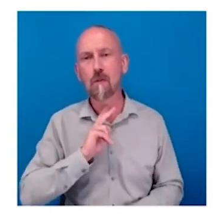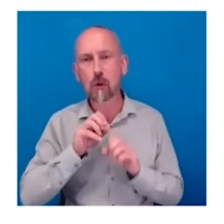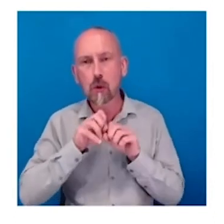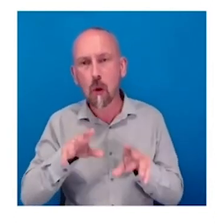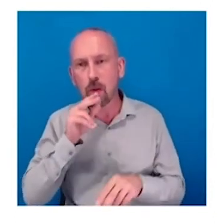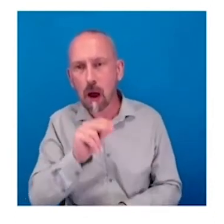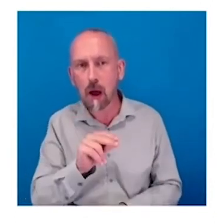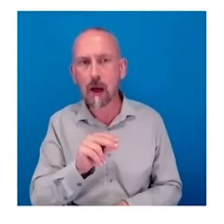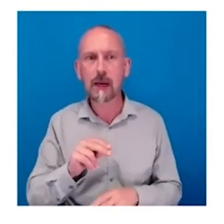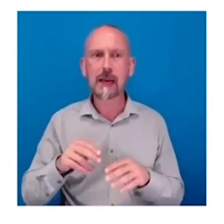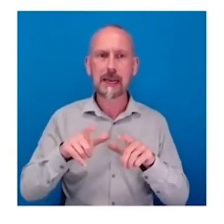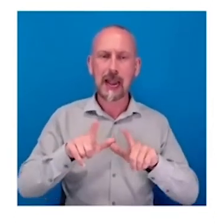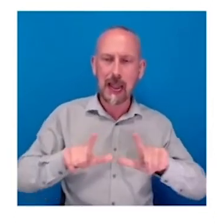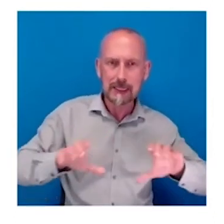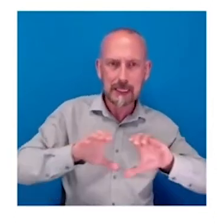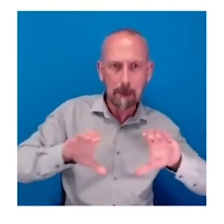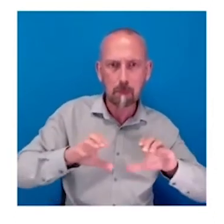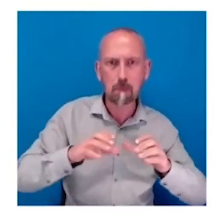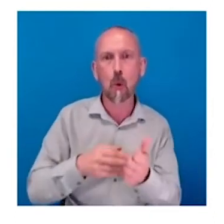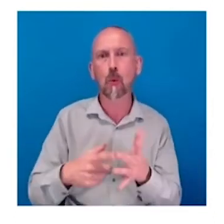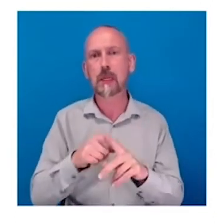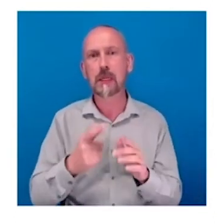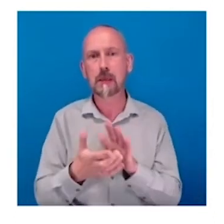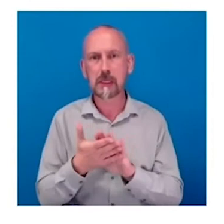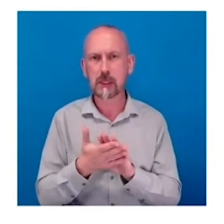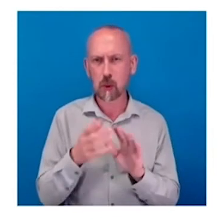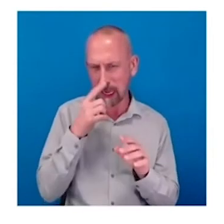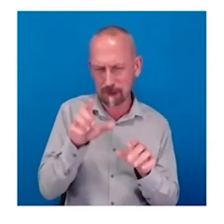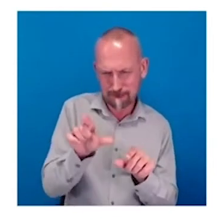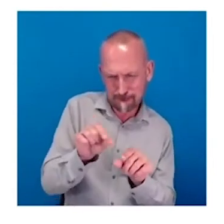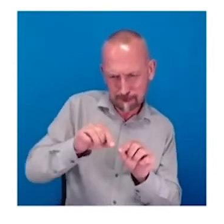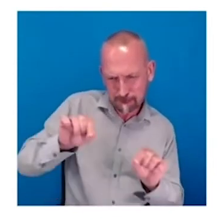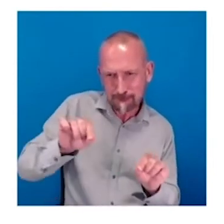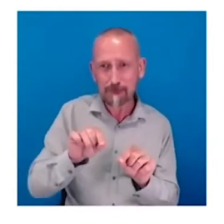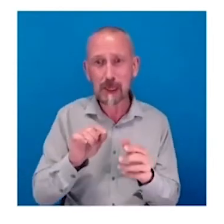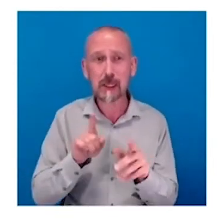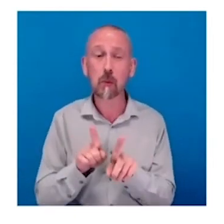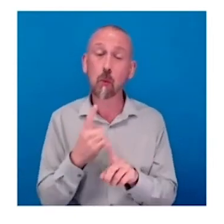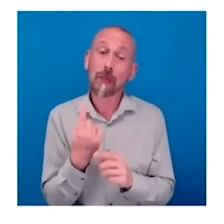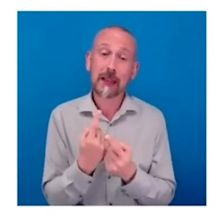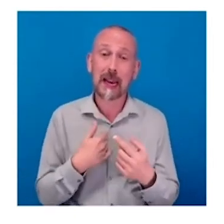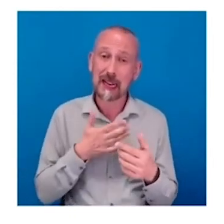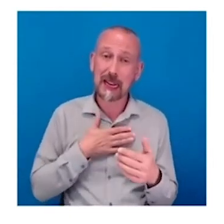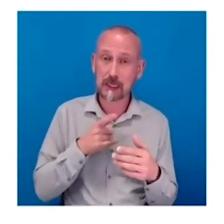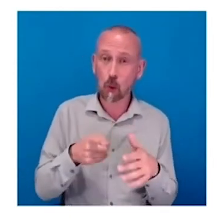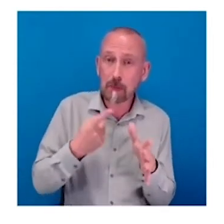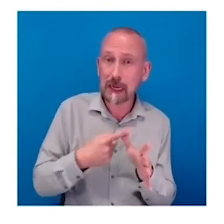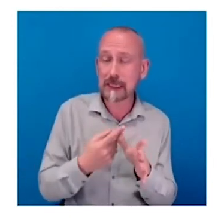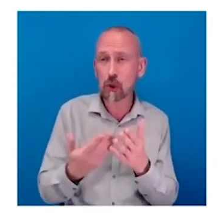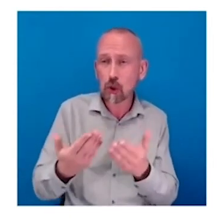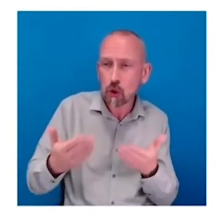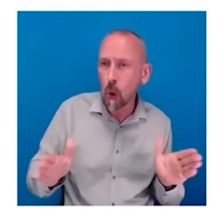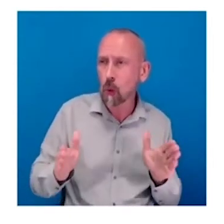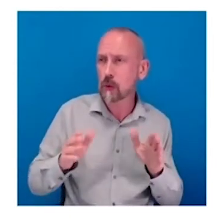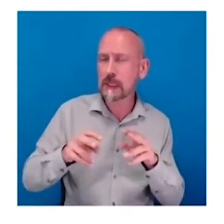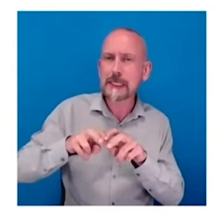I like about it, it automatically shows you step-free routes. When you do journey plan, you don't have to hunt for it. It's